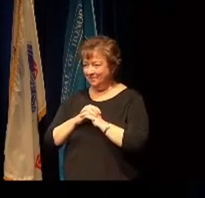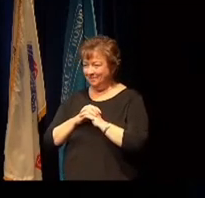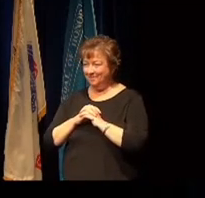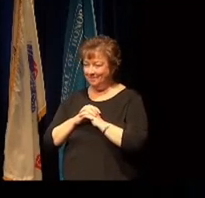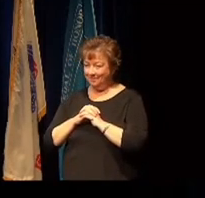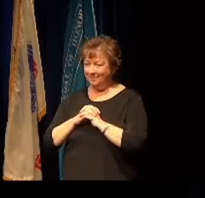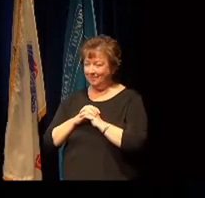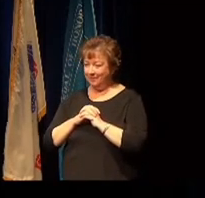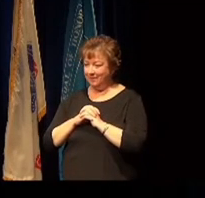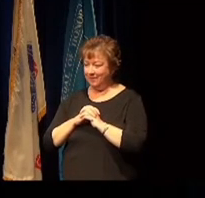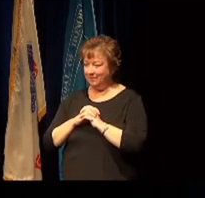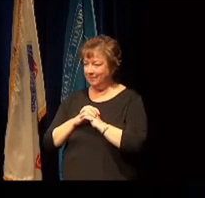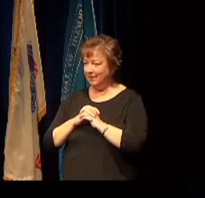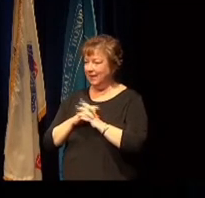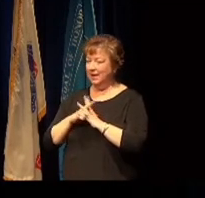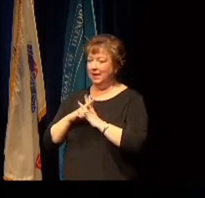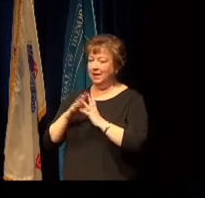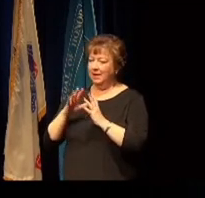The song is called There You'll Be.